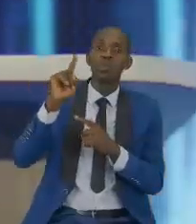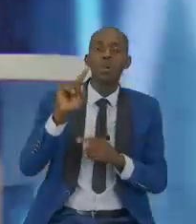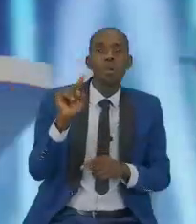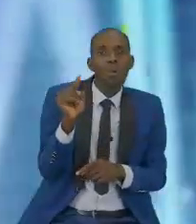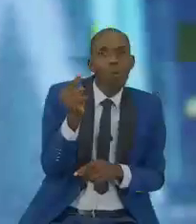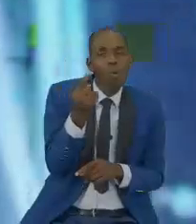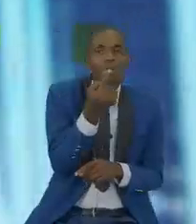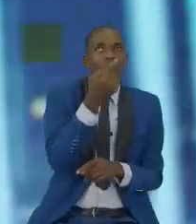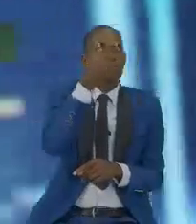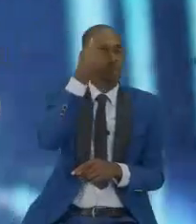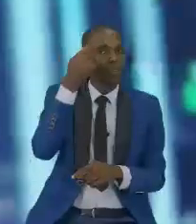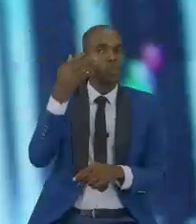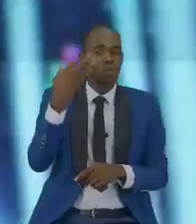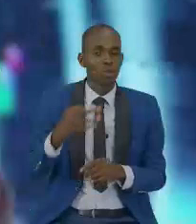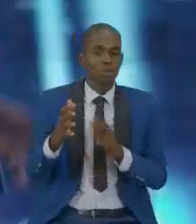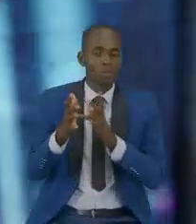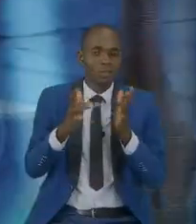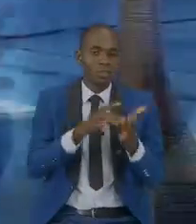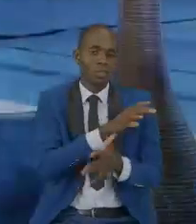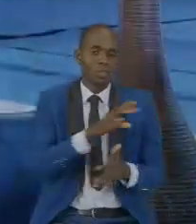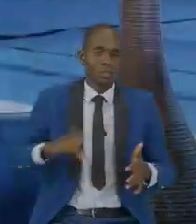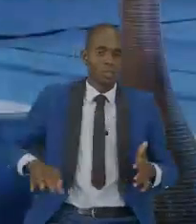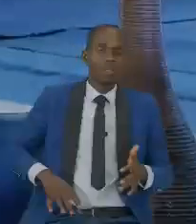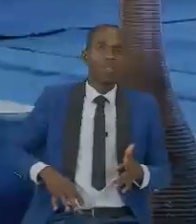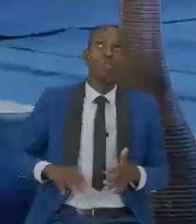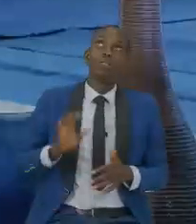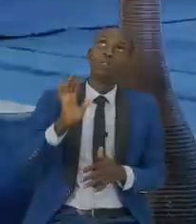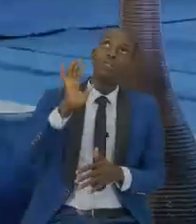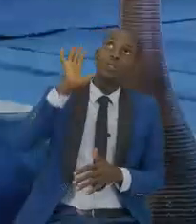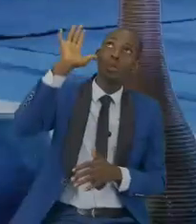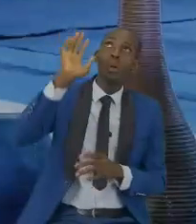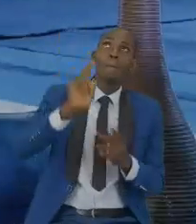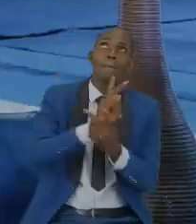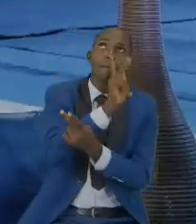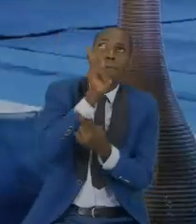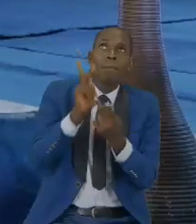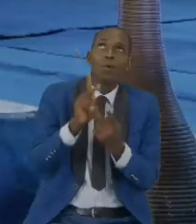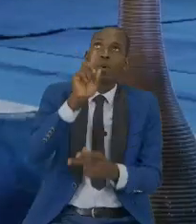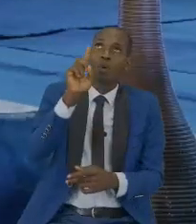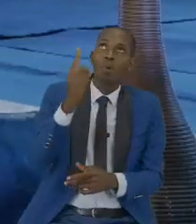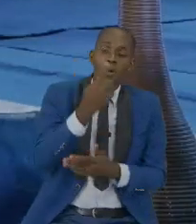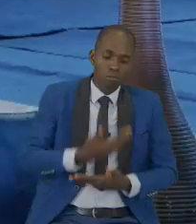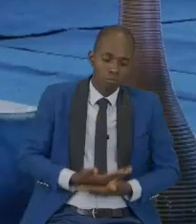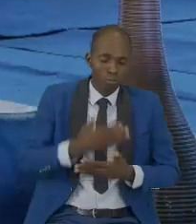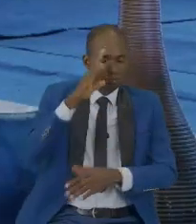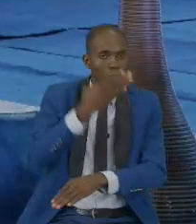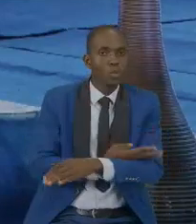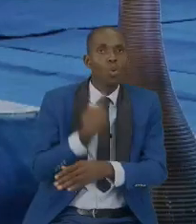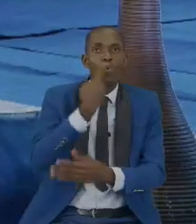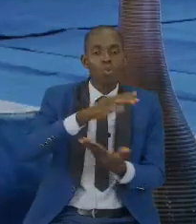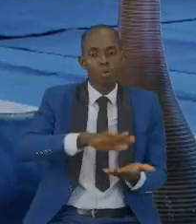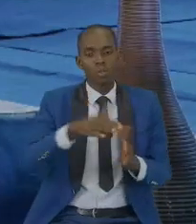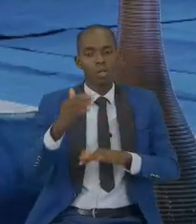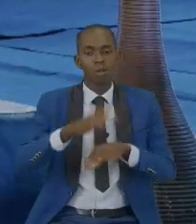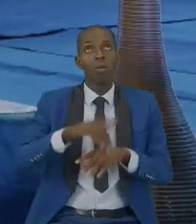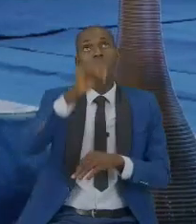of Jesus Christ, your perfect only begotten Son. He died on the cross, and you have